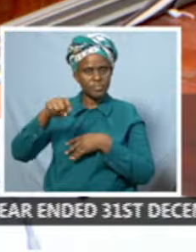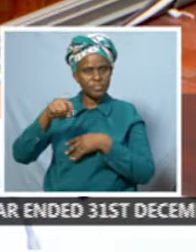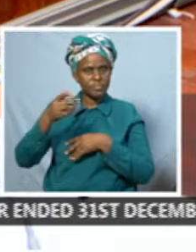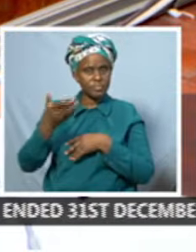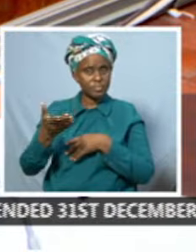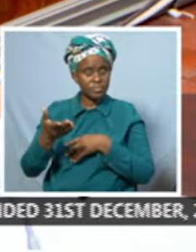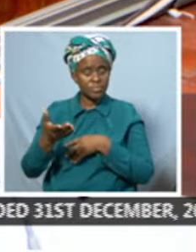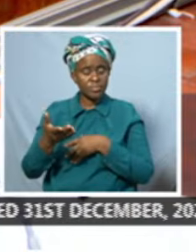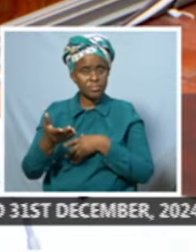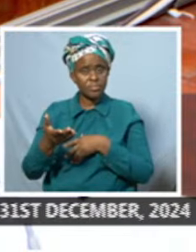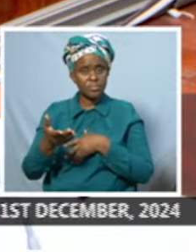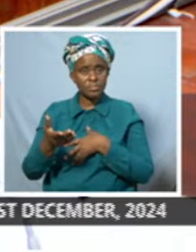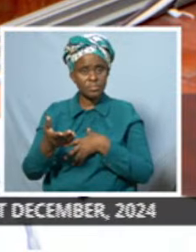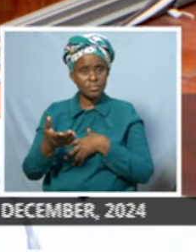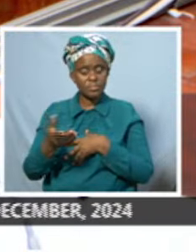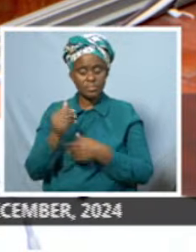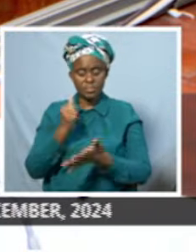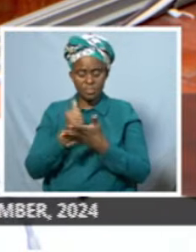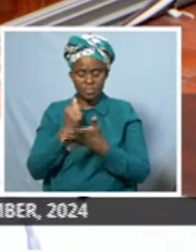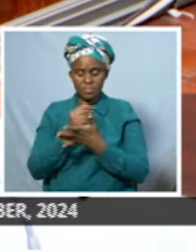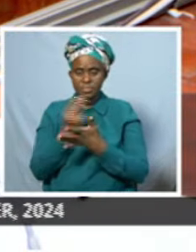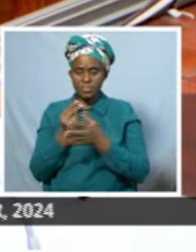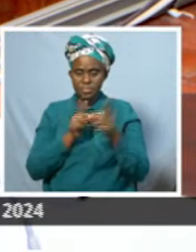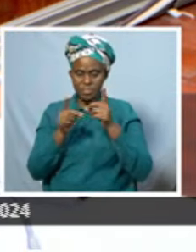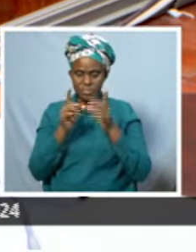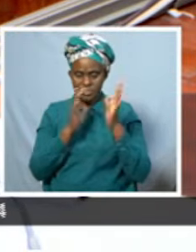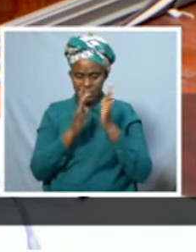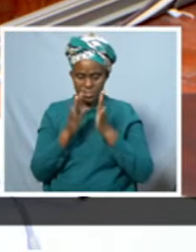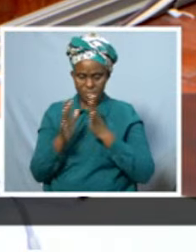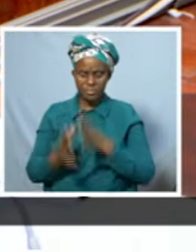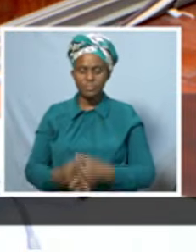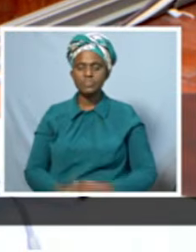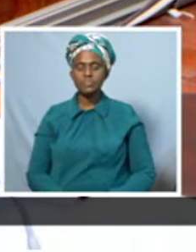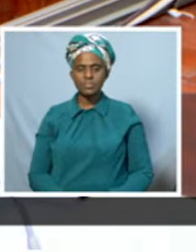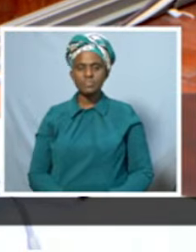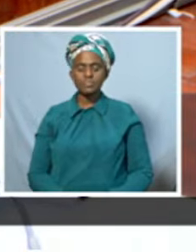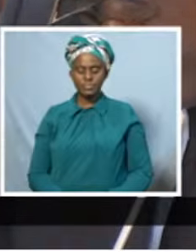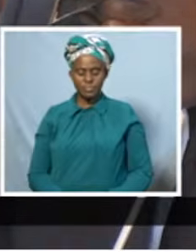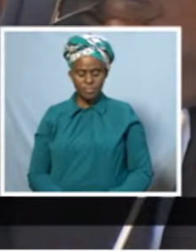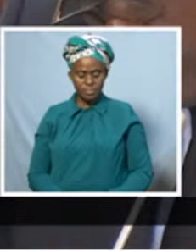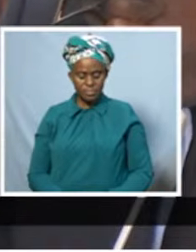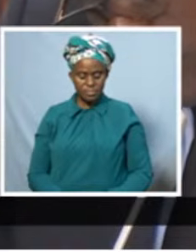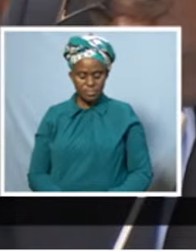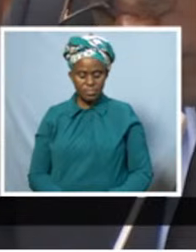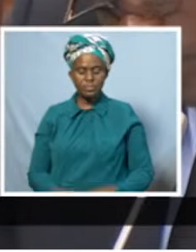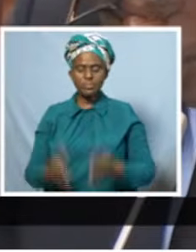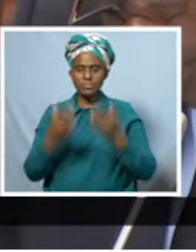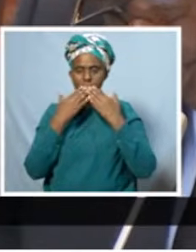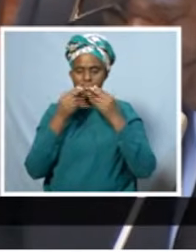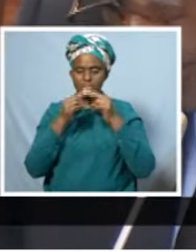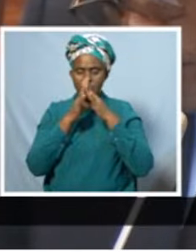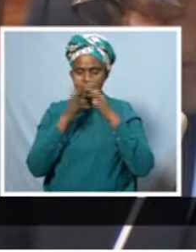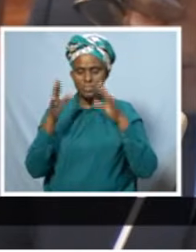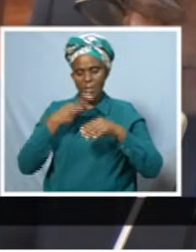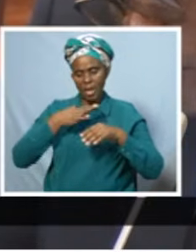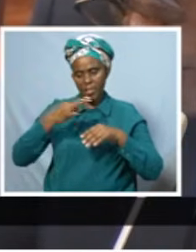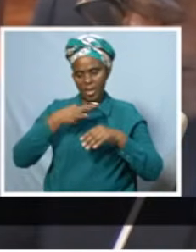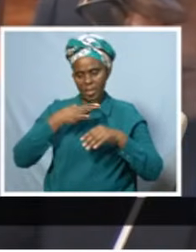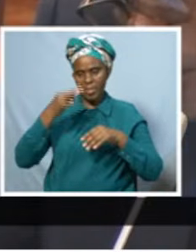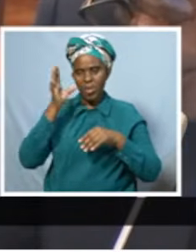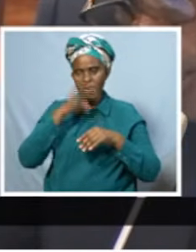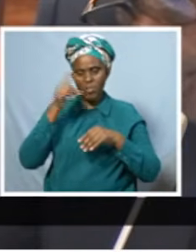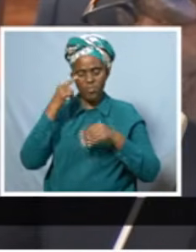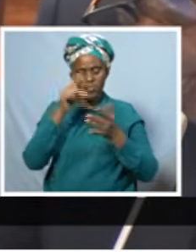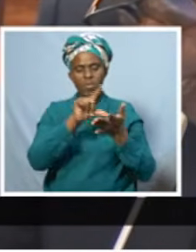requirements? Help us, Director Planning. Thank you so much, Chair. They've been applying for